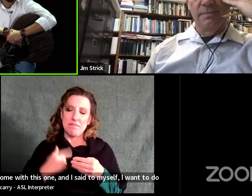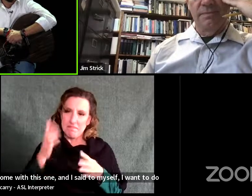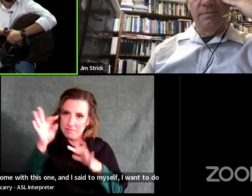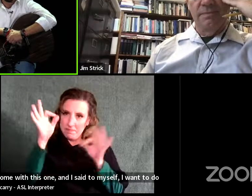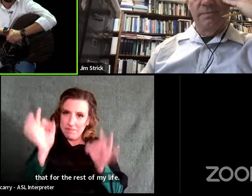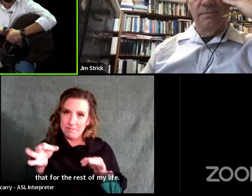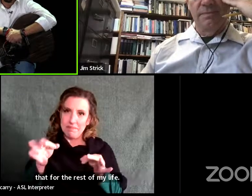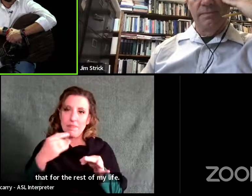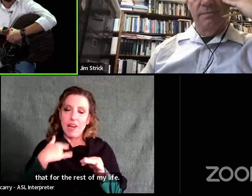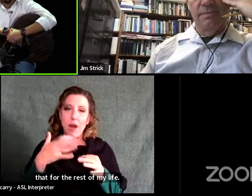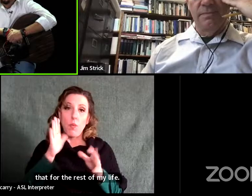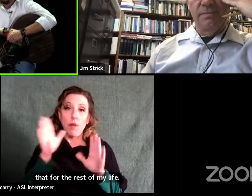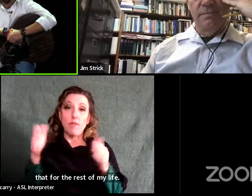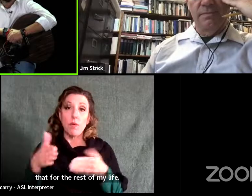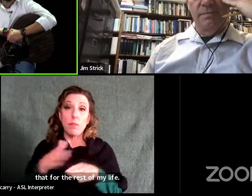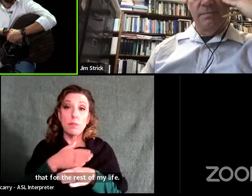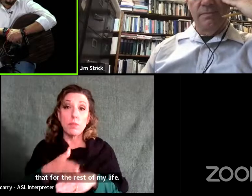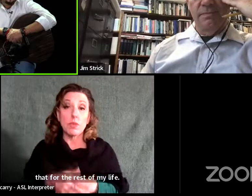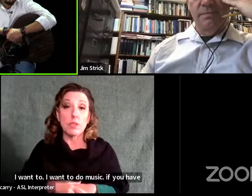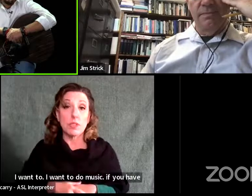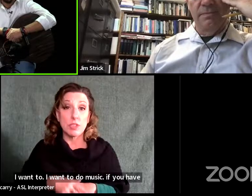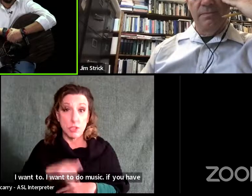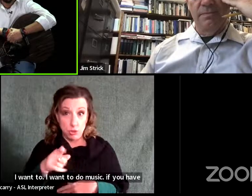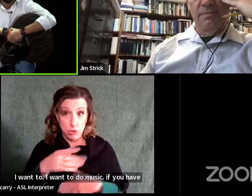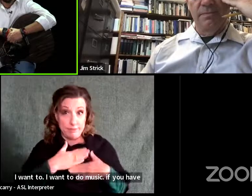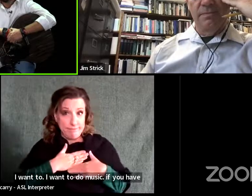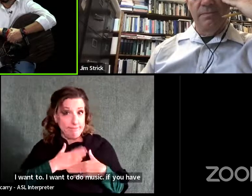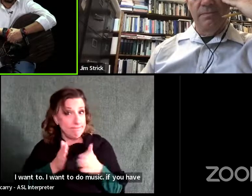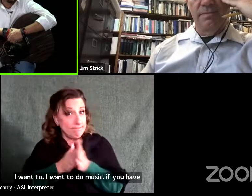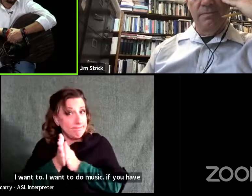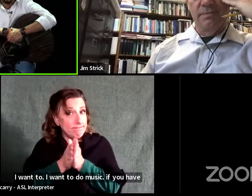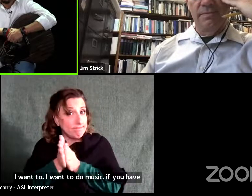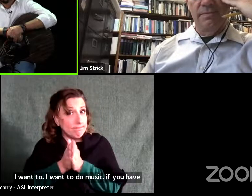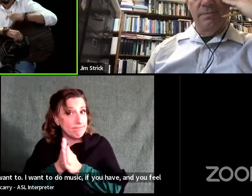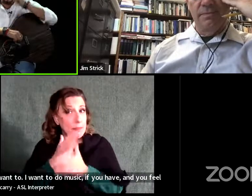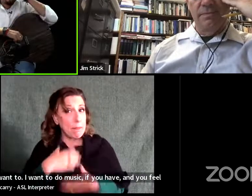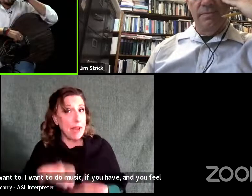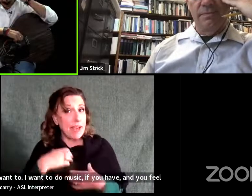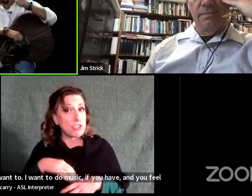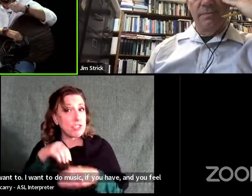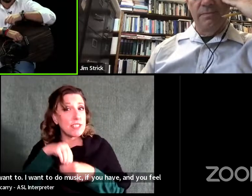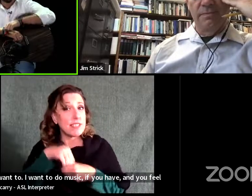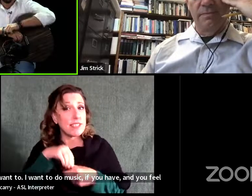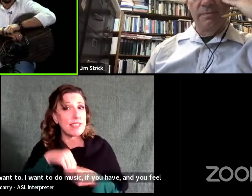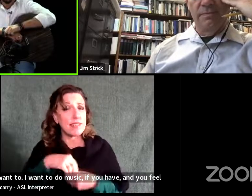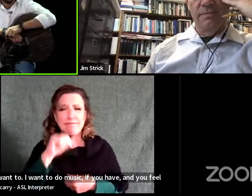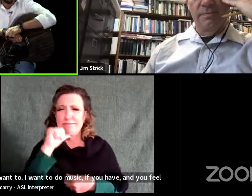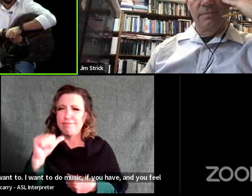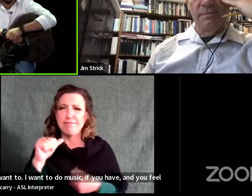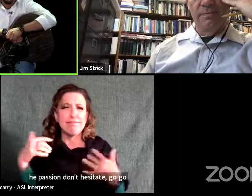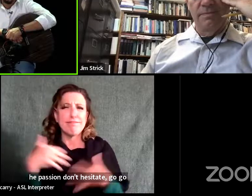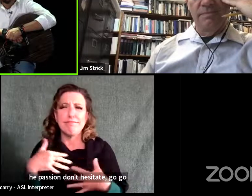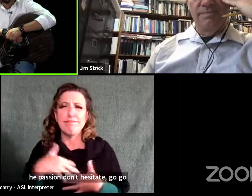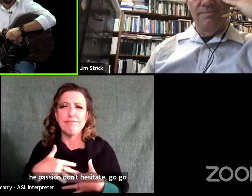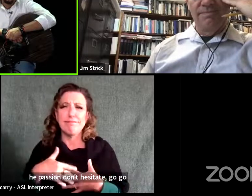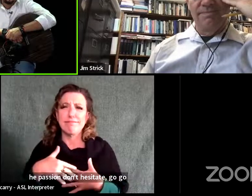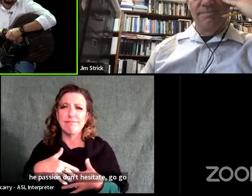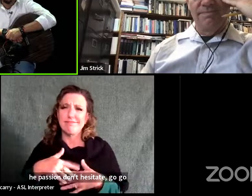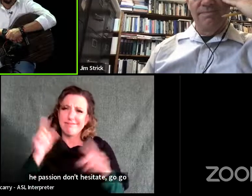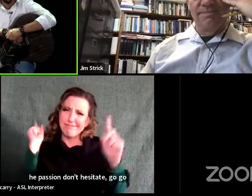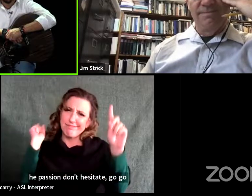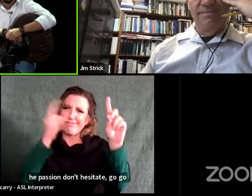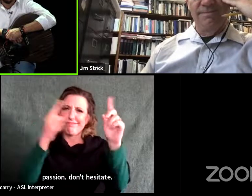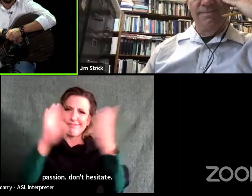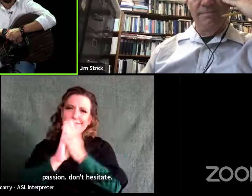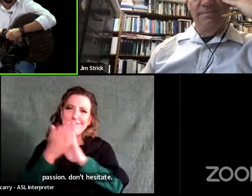I wanna do music. If you have and you feel the passion, don't hesitate. Go and make your dreams come